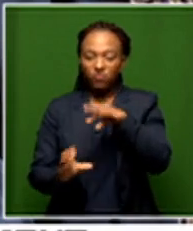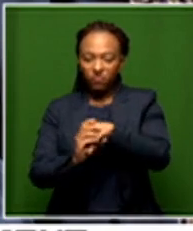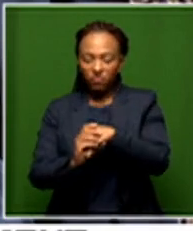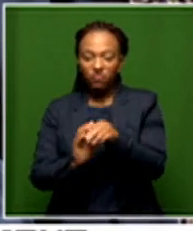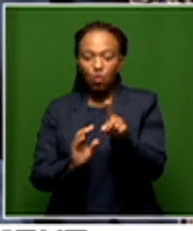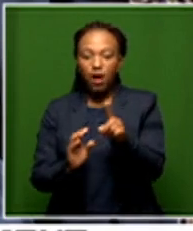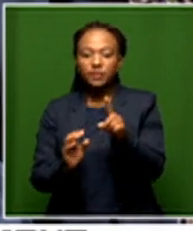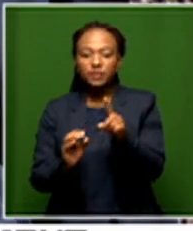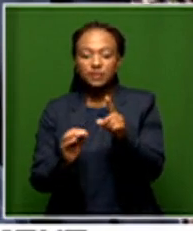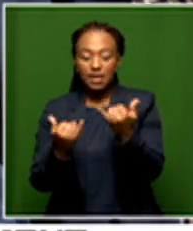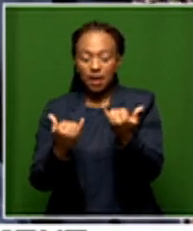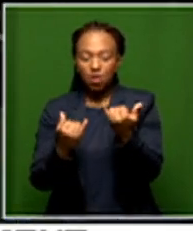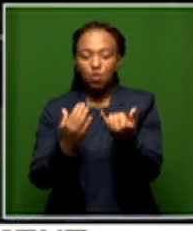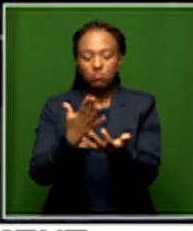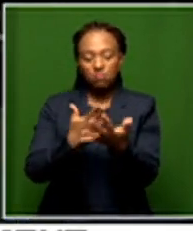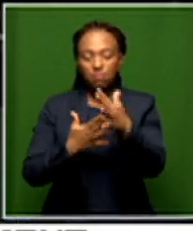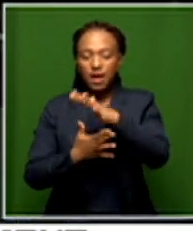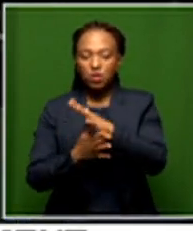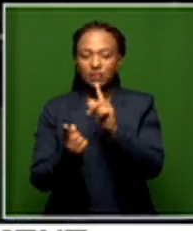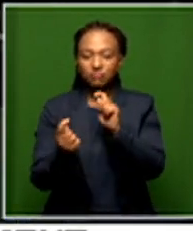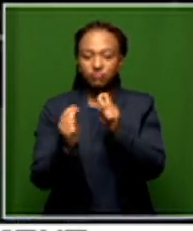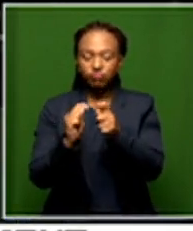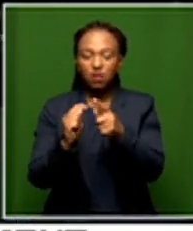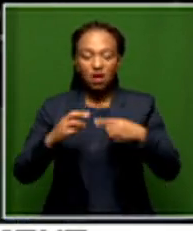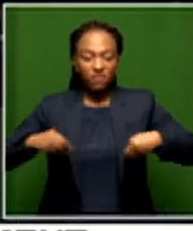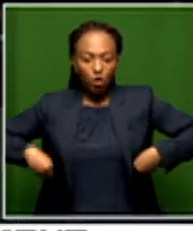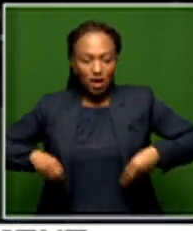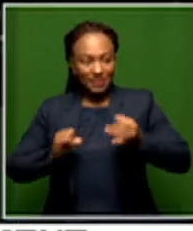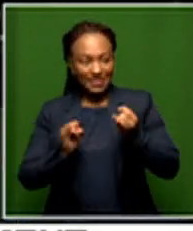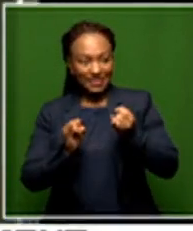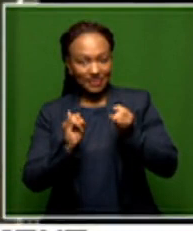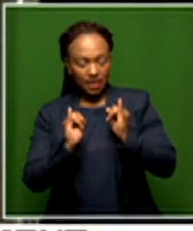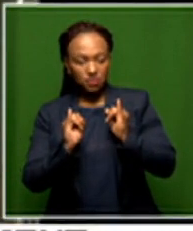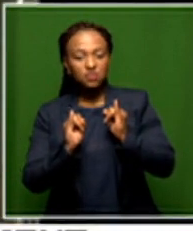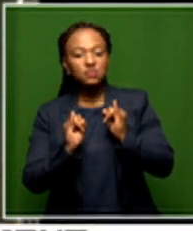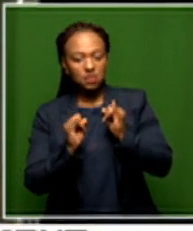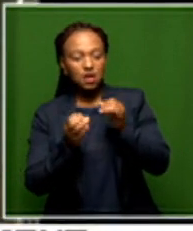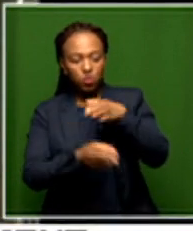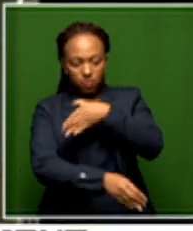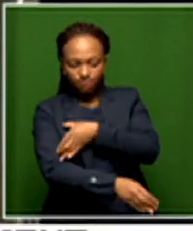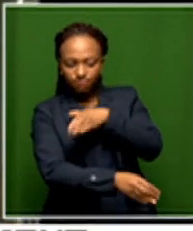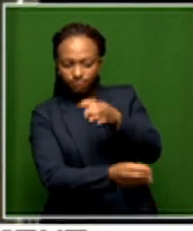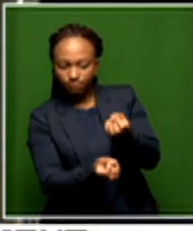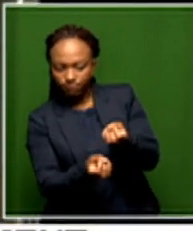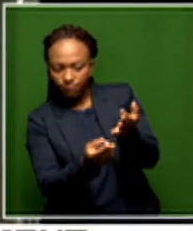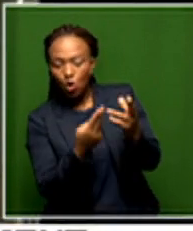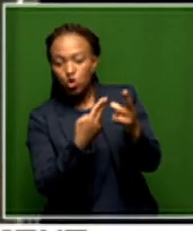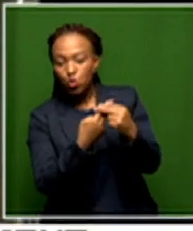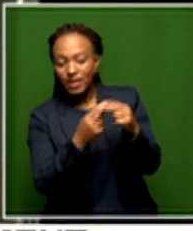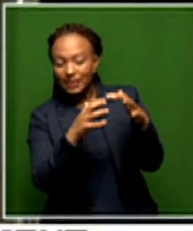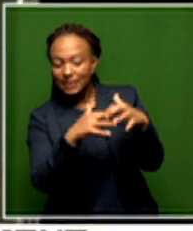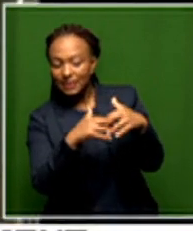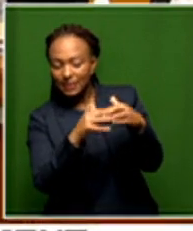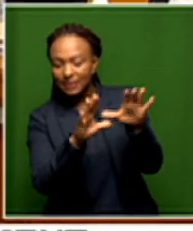the reprioritization of serious corruption to put it into the hands of this permanent unit that the